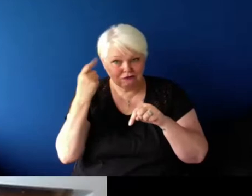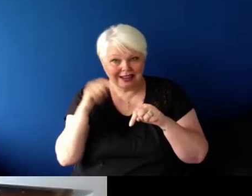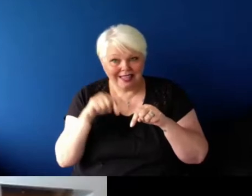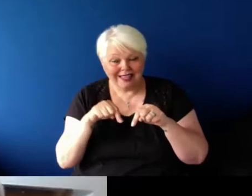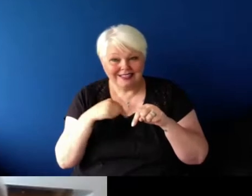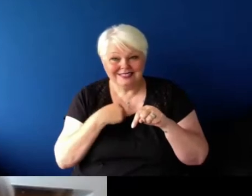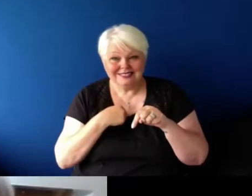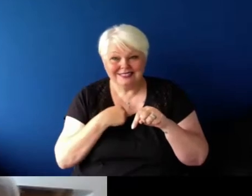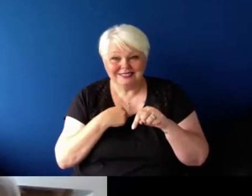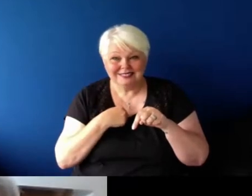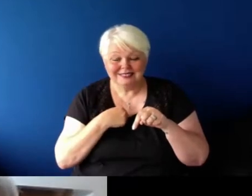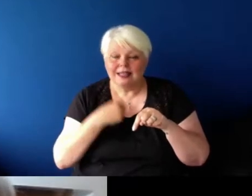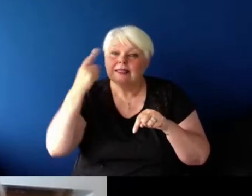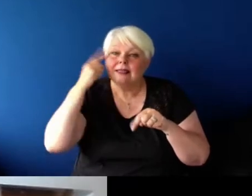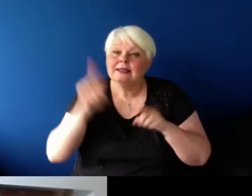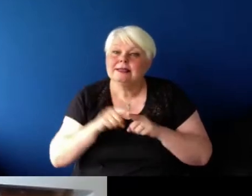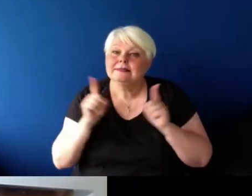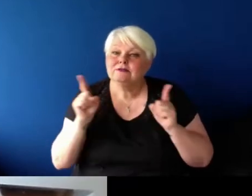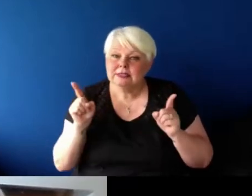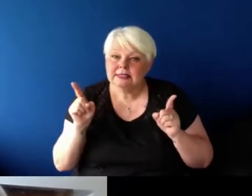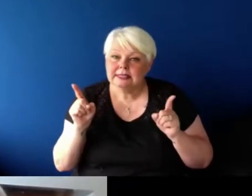thinking differently,